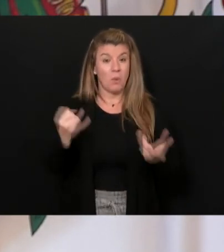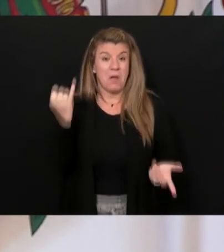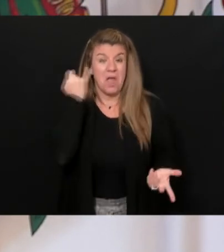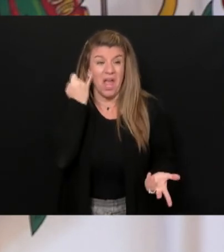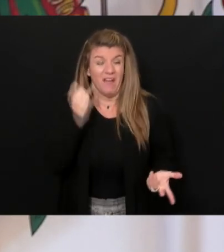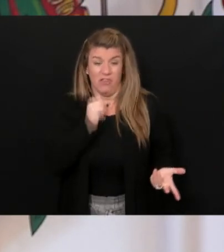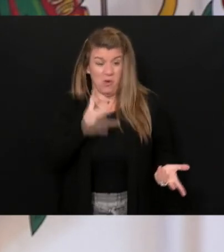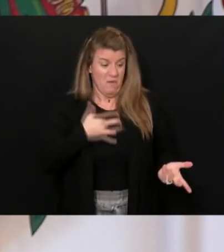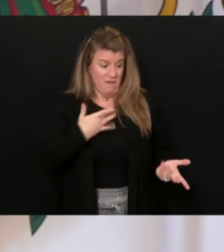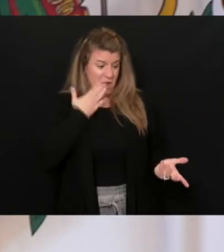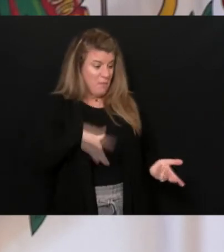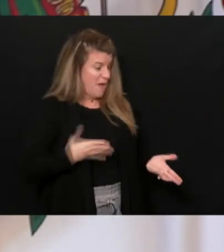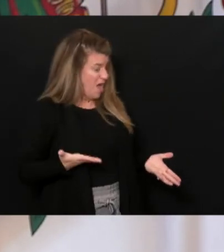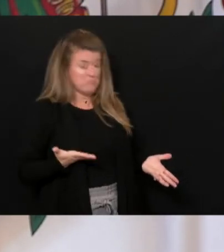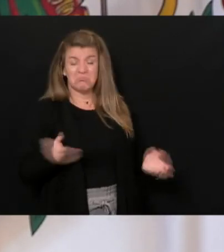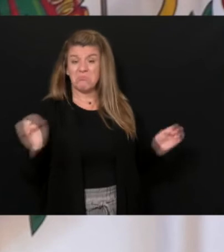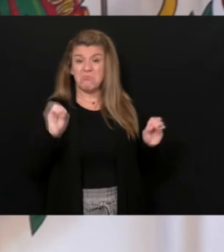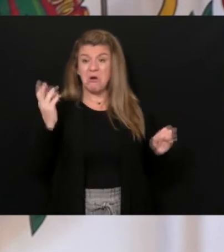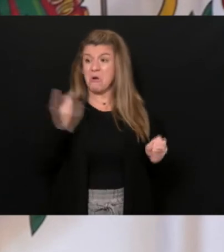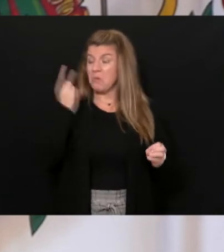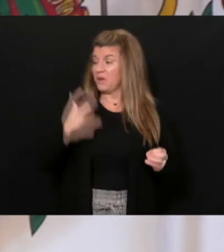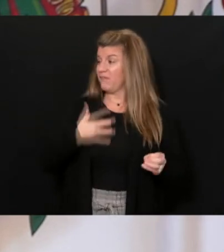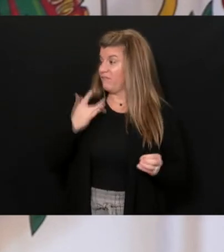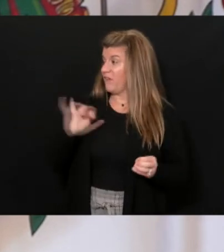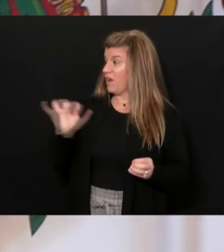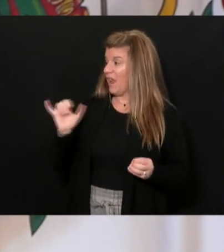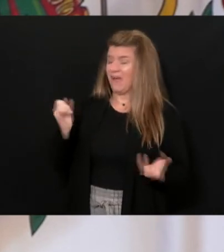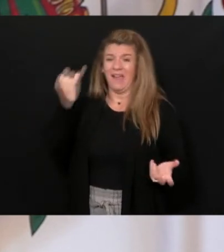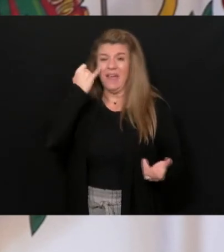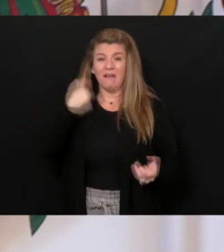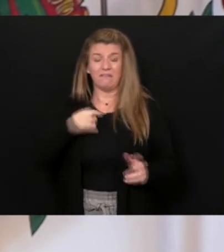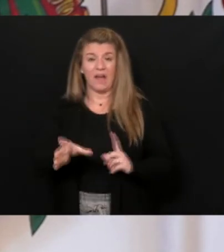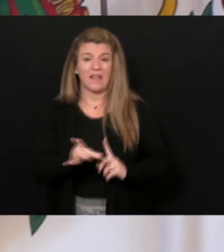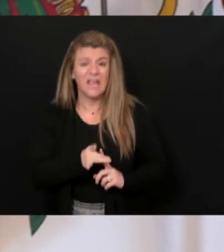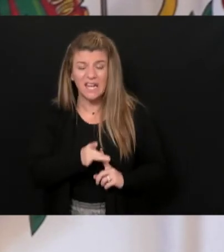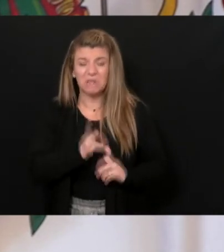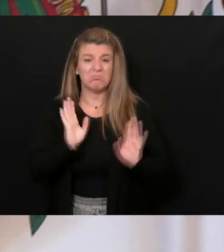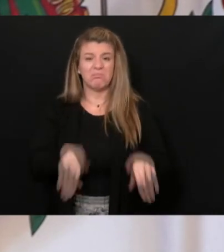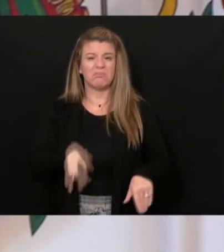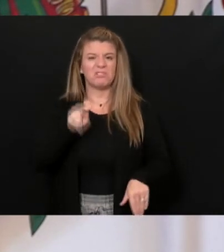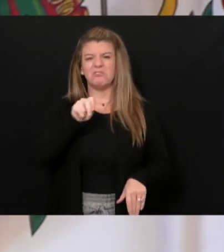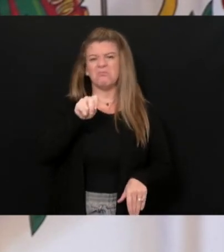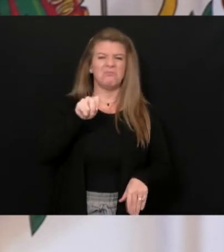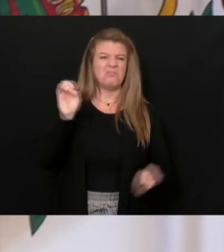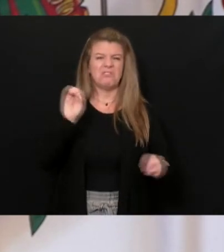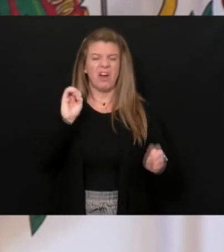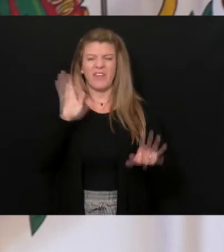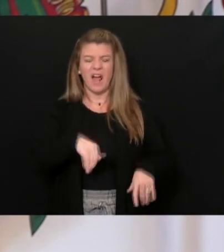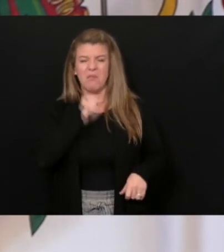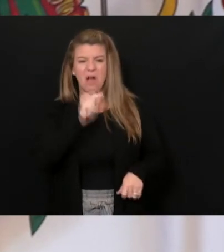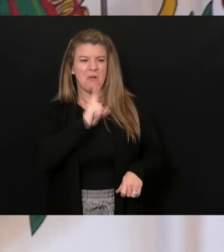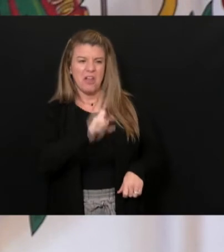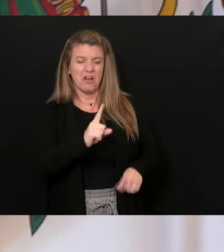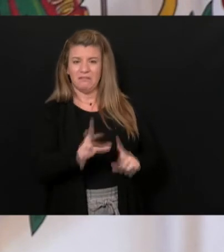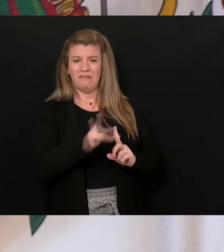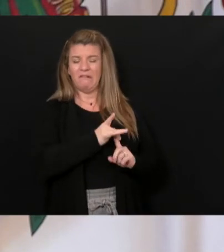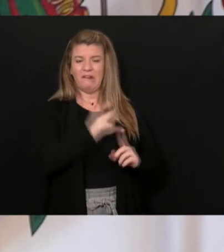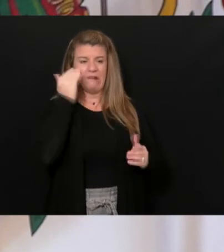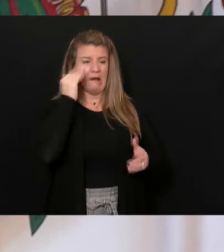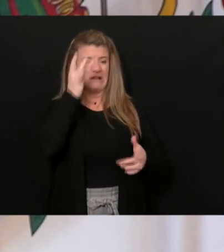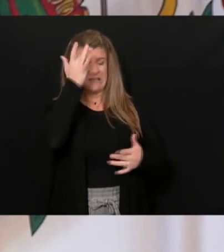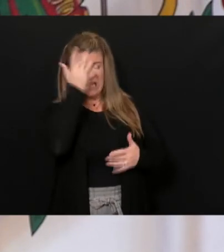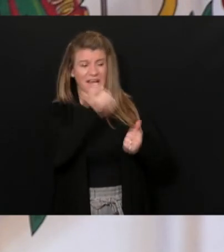bad or anything else, and they feel like, even if they get it, it's not going to be much of a problem and everything, and it's probably not, with